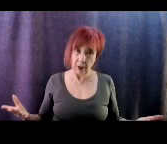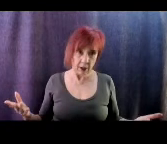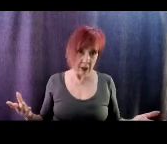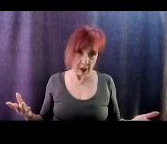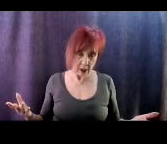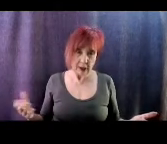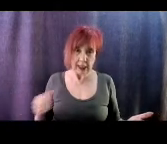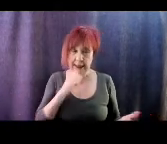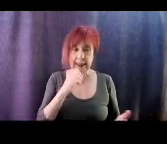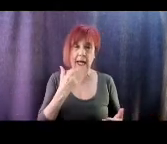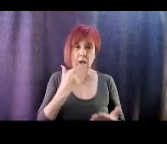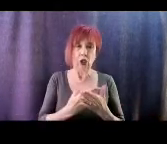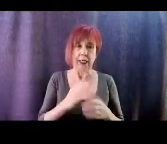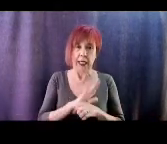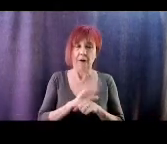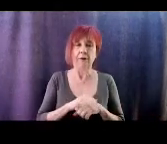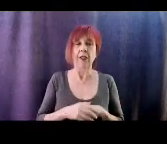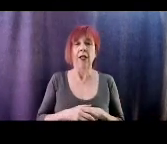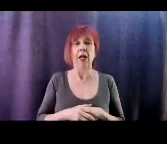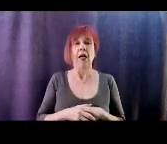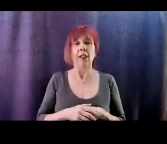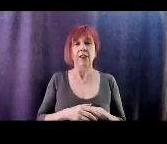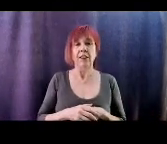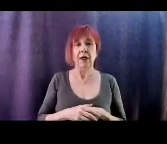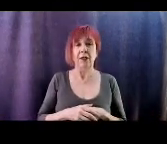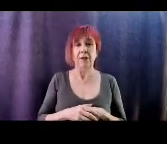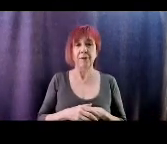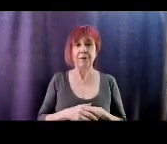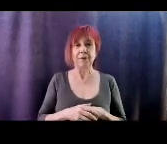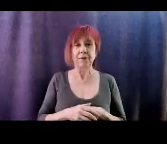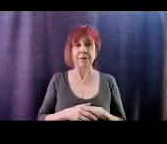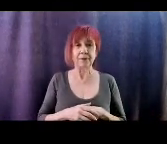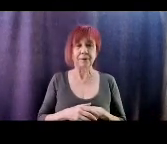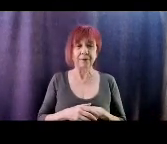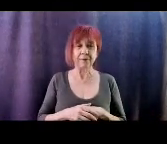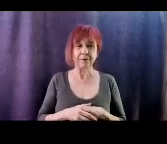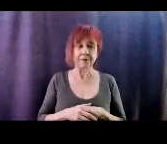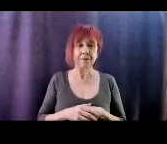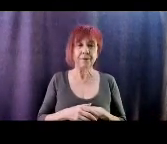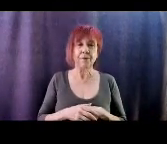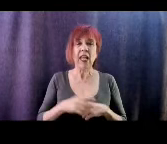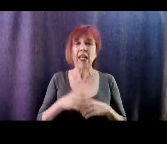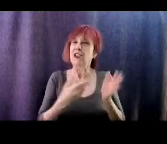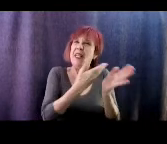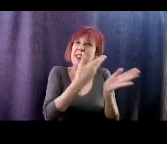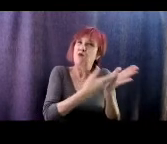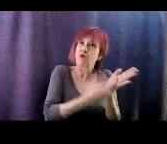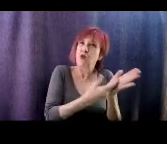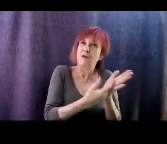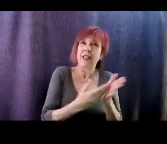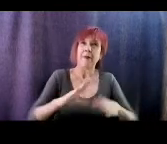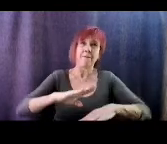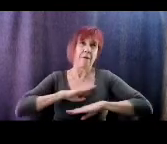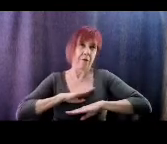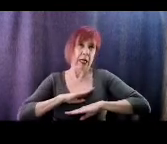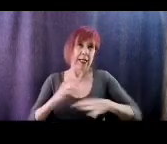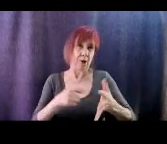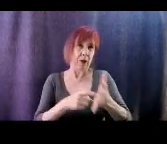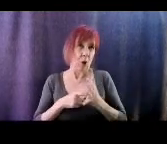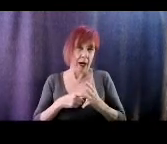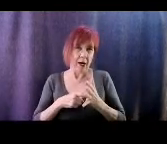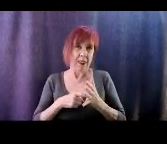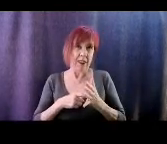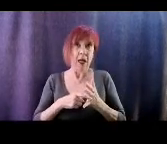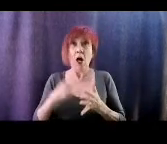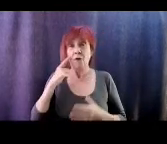student's permanent file. It's there, it's proof of that you're fulfilling the requirements of the IEP. And if you're getting an